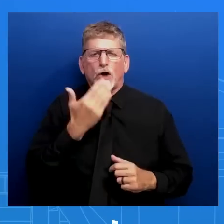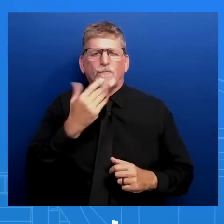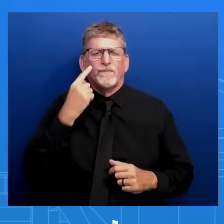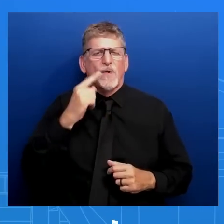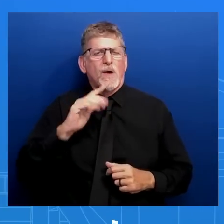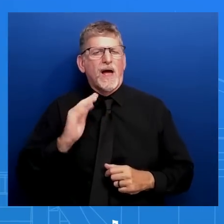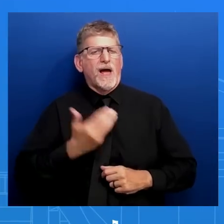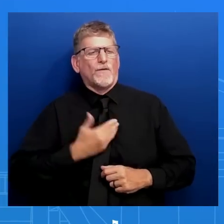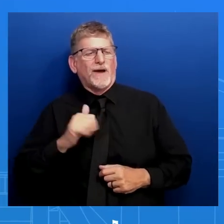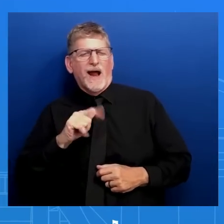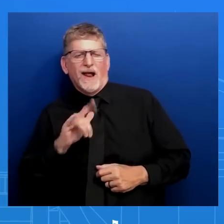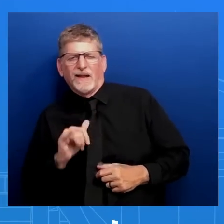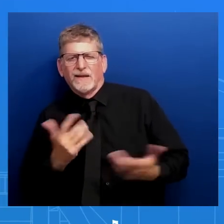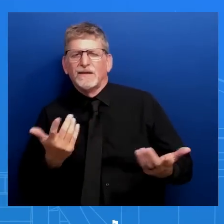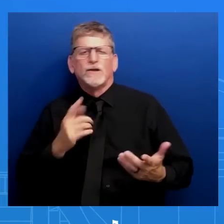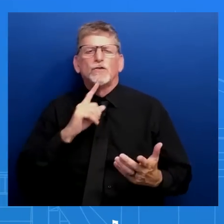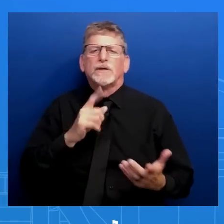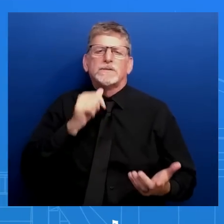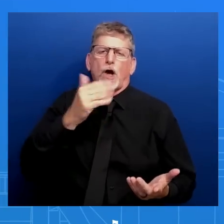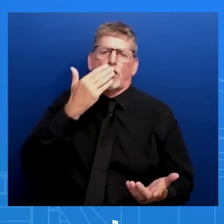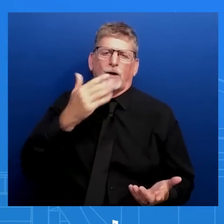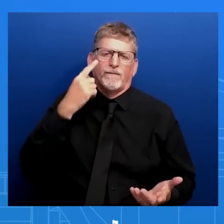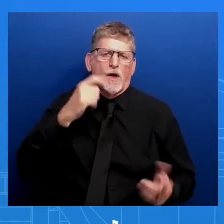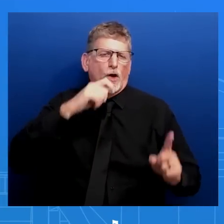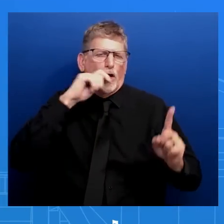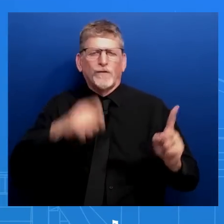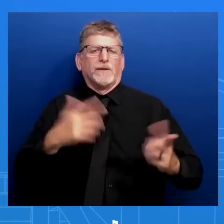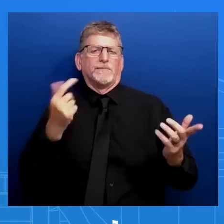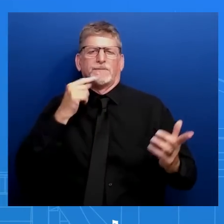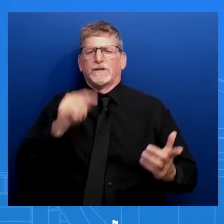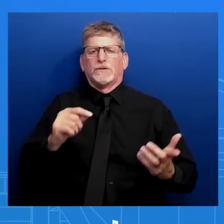people. Thank you. Hello, Admiral.